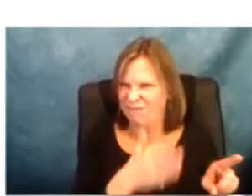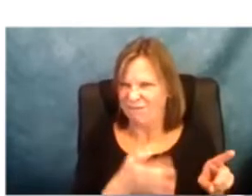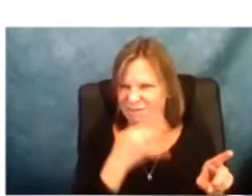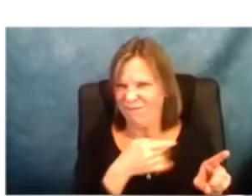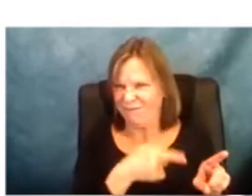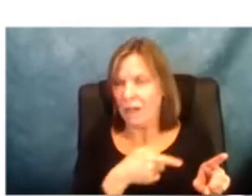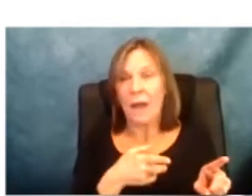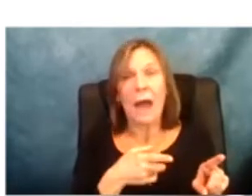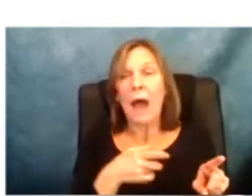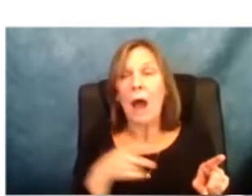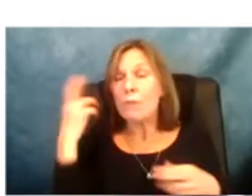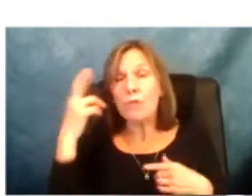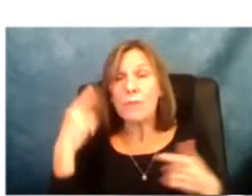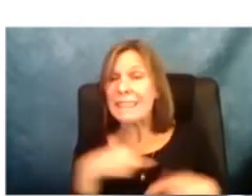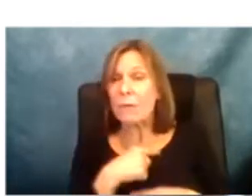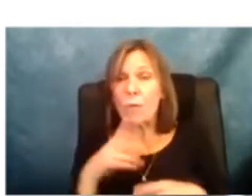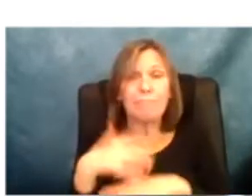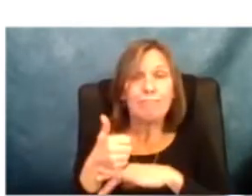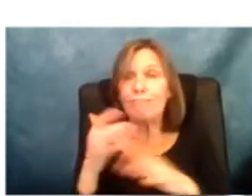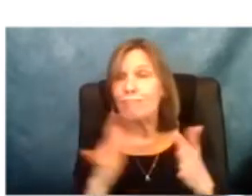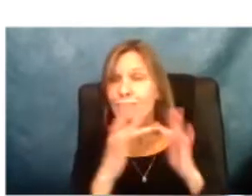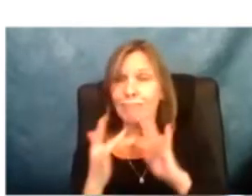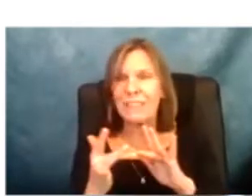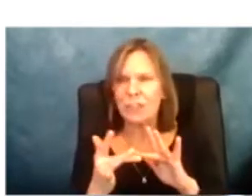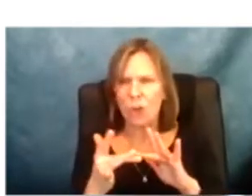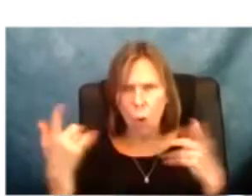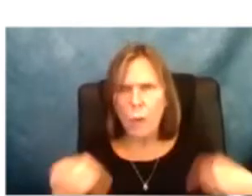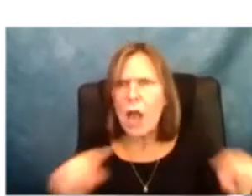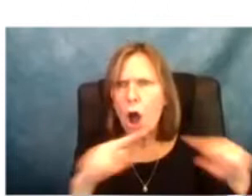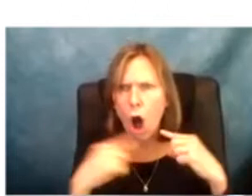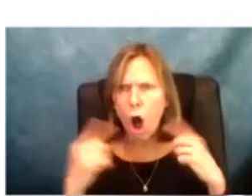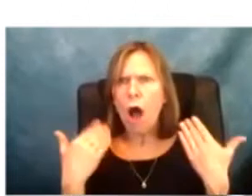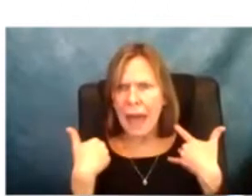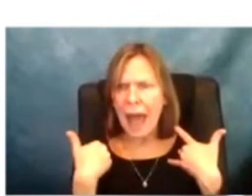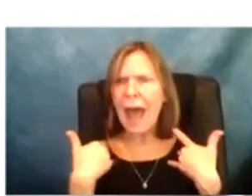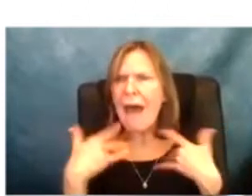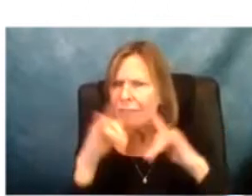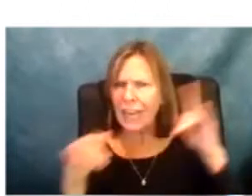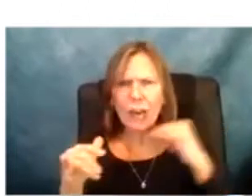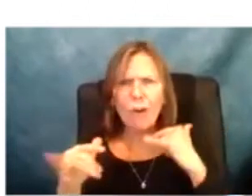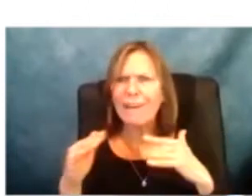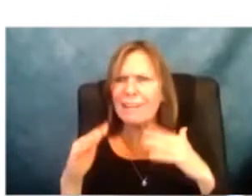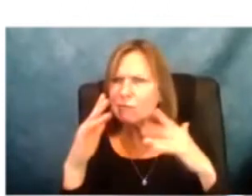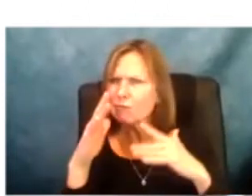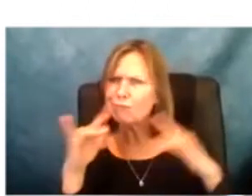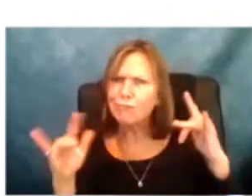reason why we have this network is that we all have various levels of